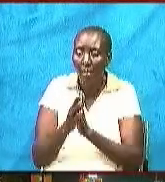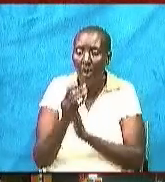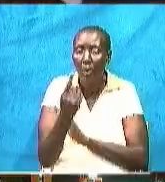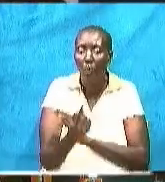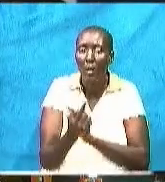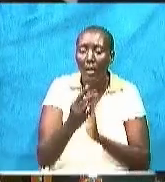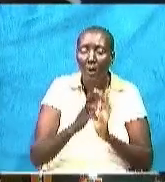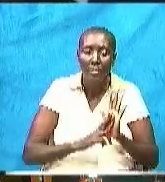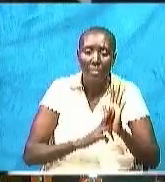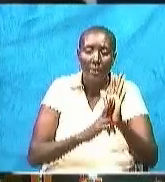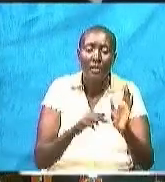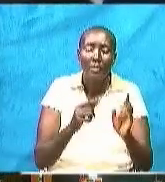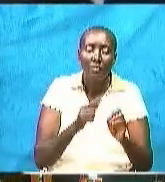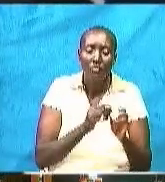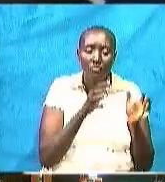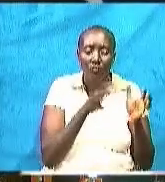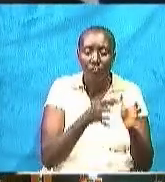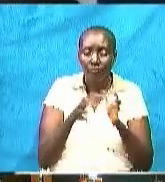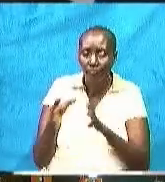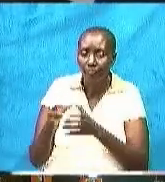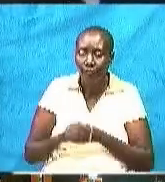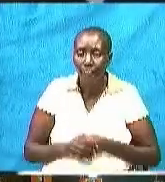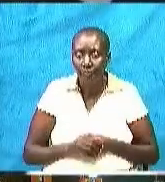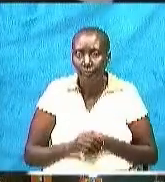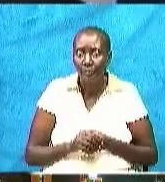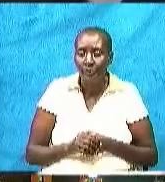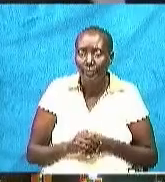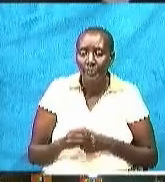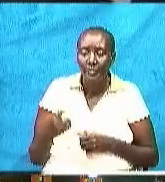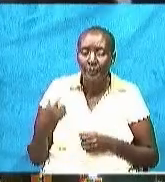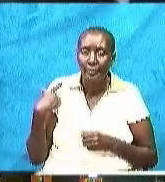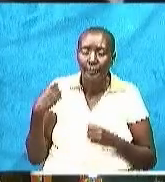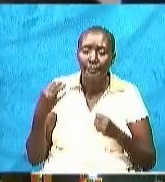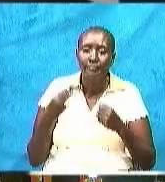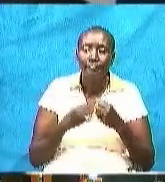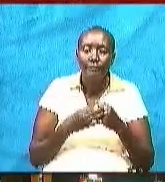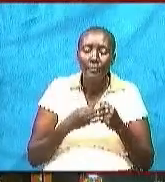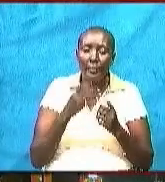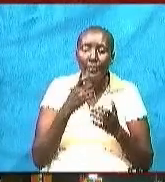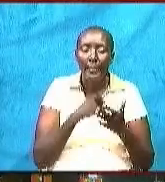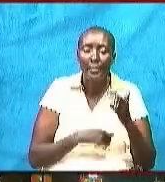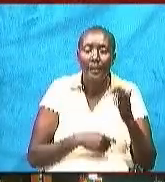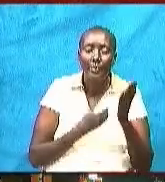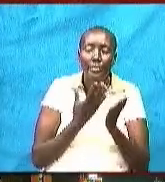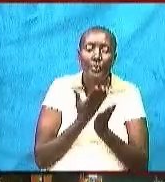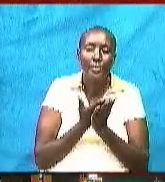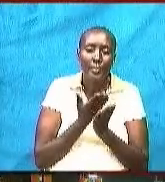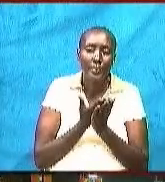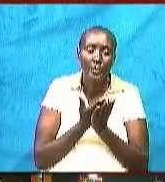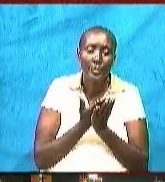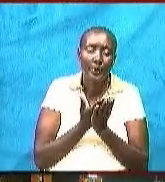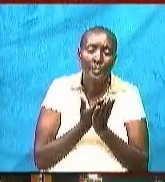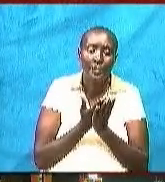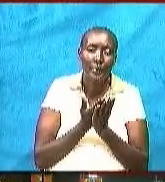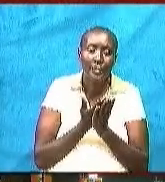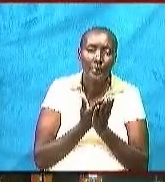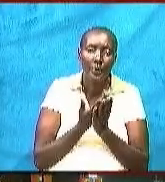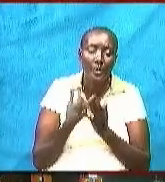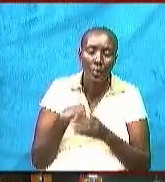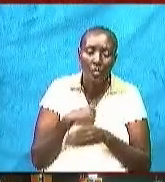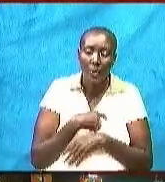nominee of each party. 8, the cost of this application will abide the